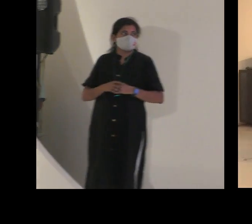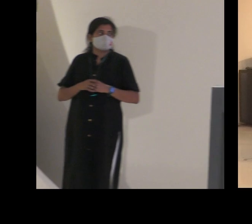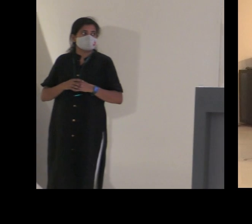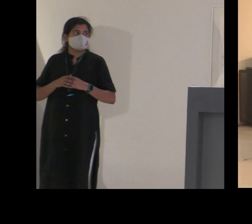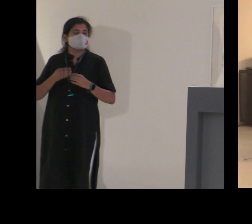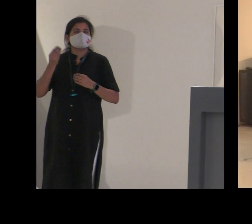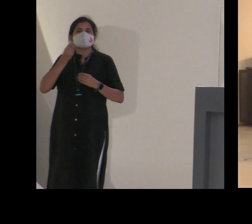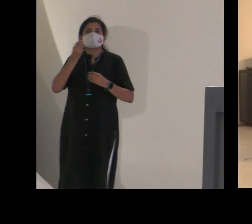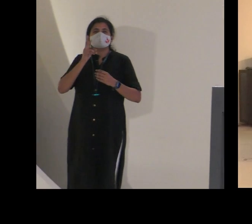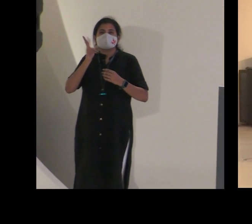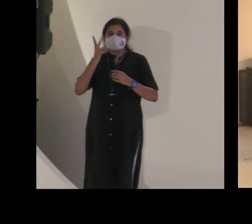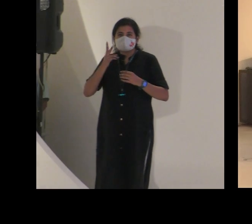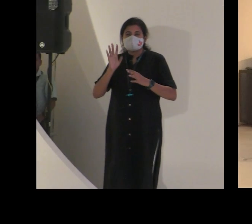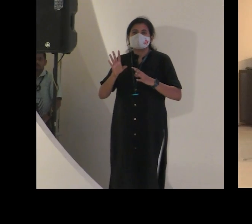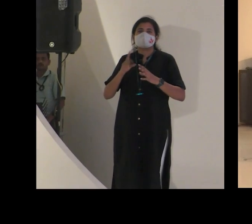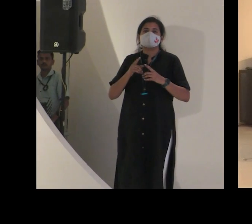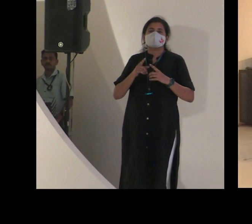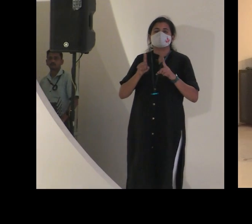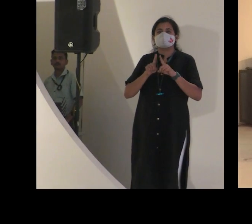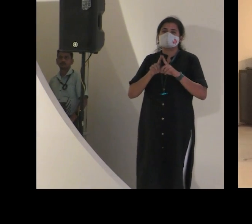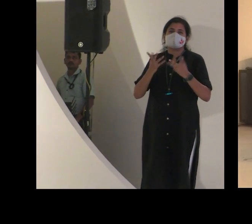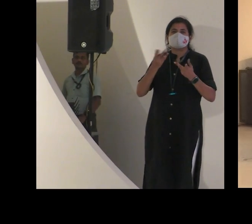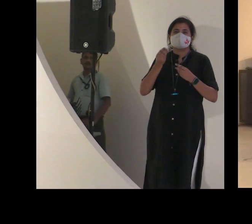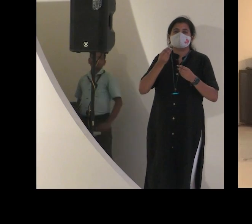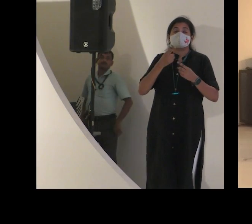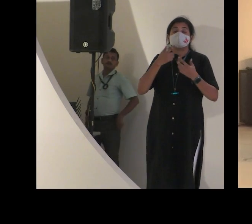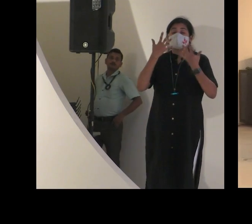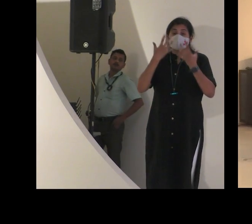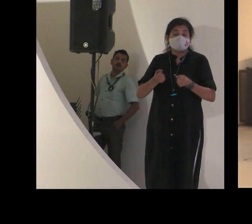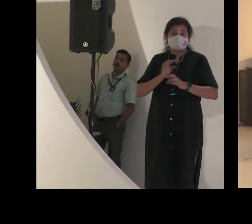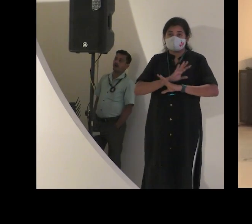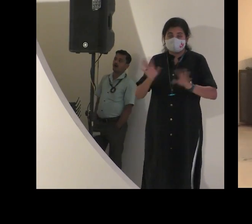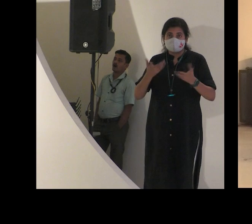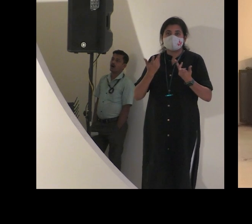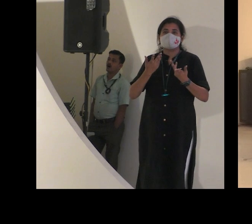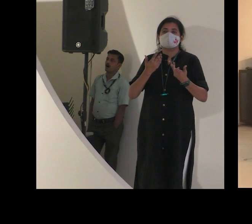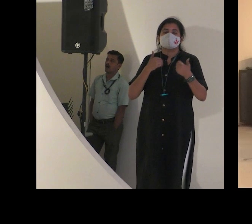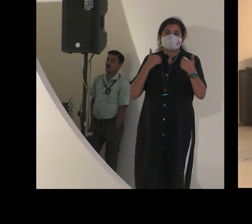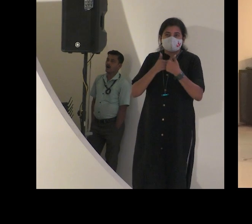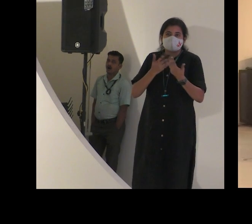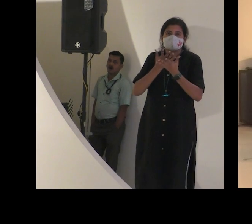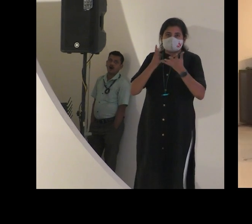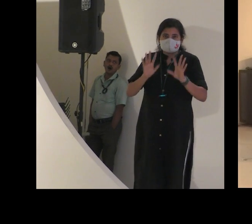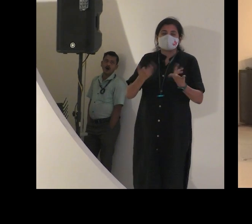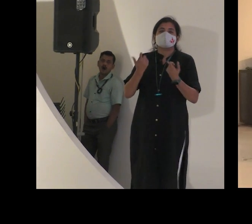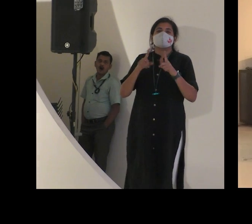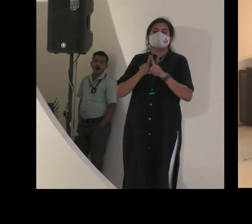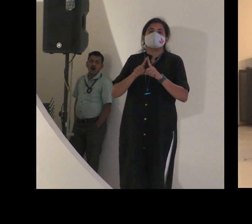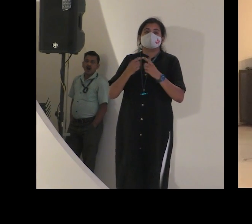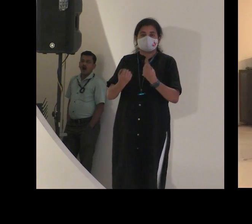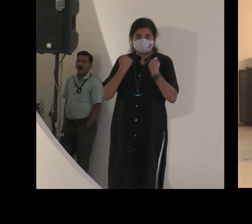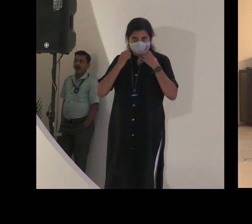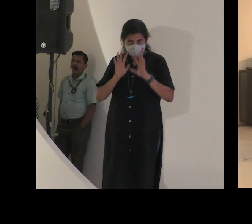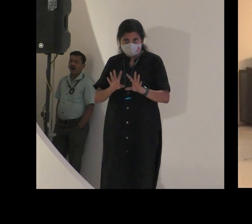some kind of a tentativeness, right, where you don't want to close things too harshly, too strongly, which